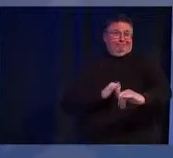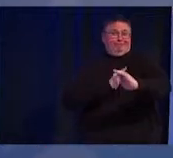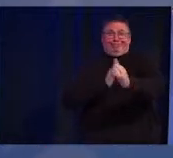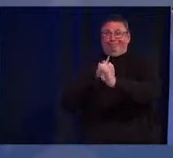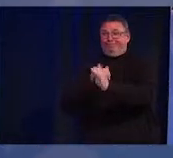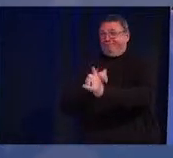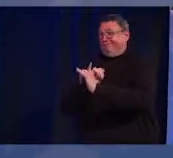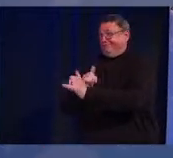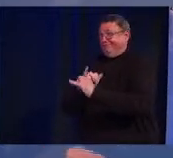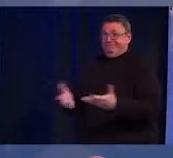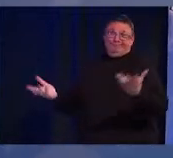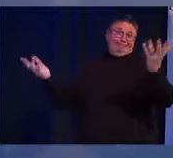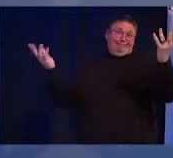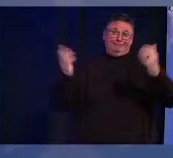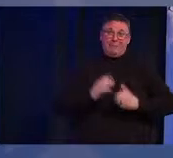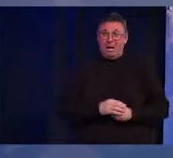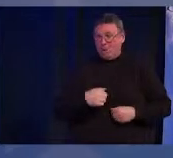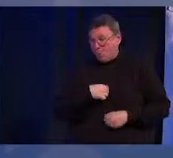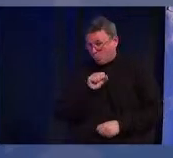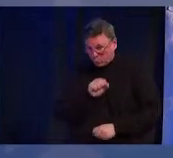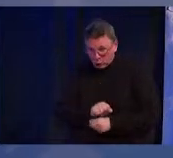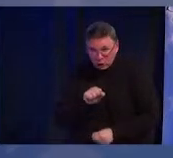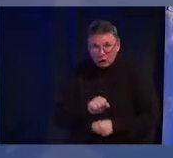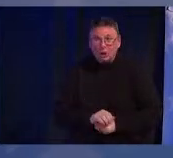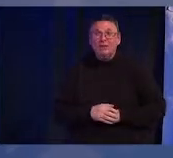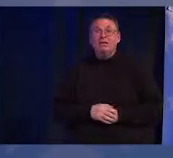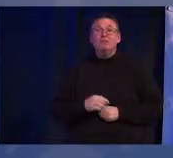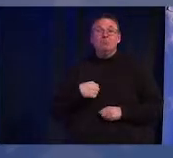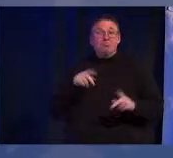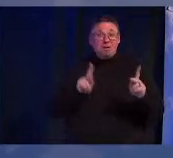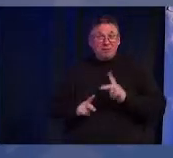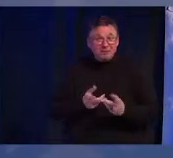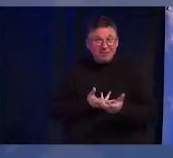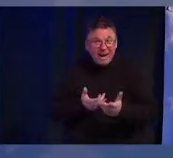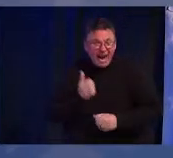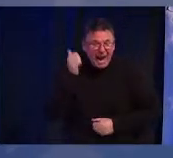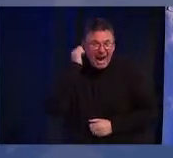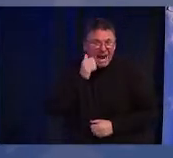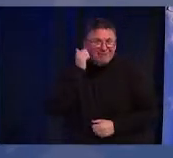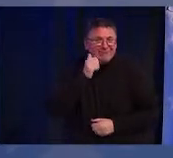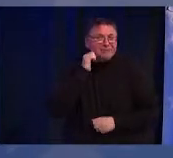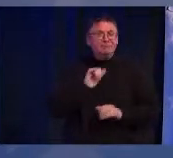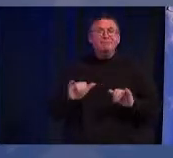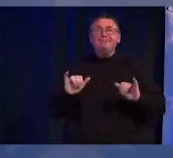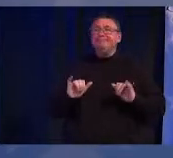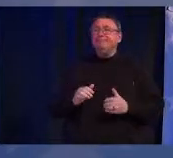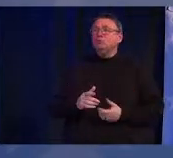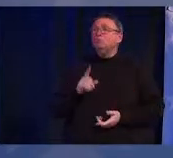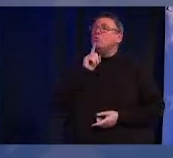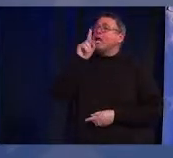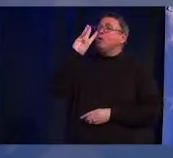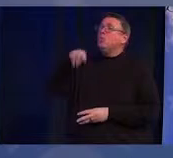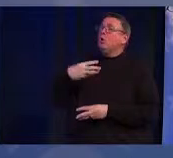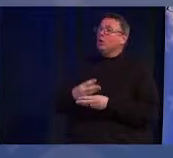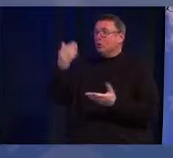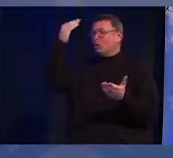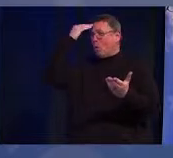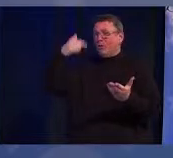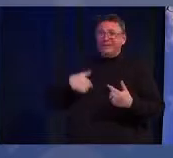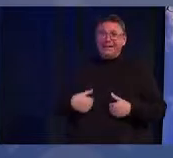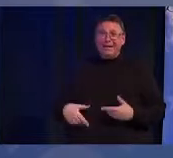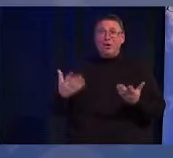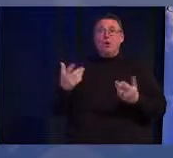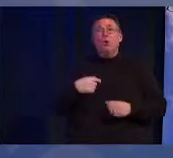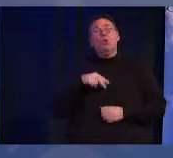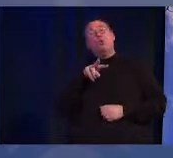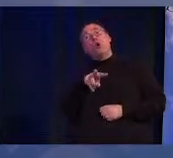you. I work a job, I work with people every day, and you know, the reality is when I turn on the